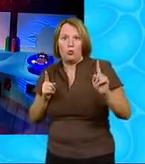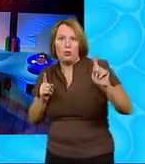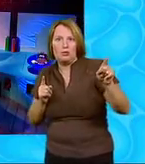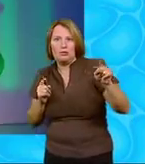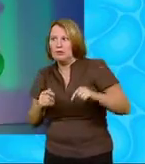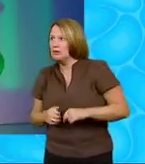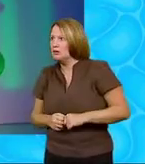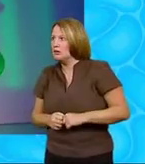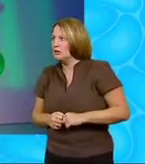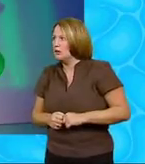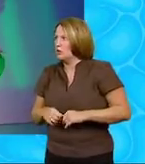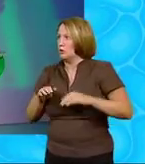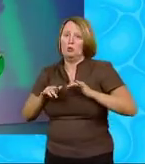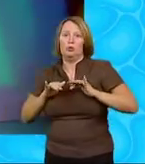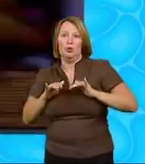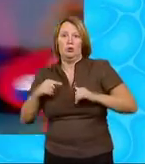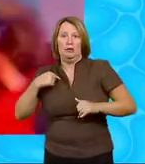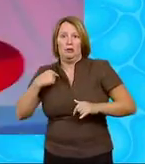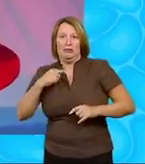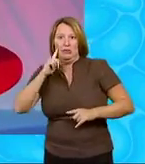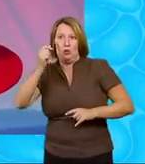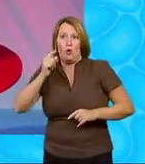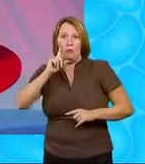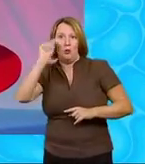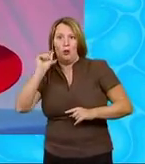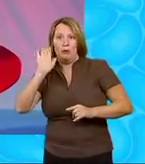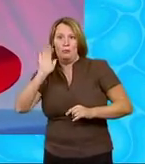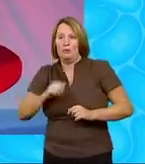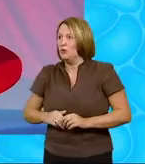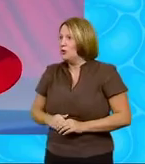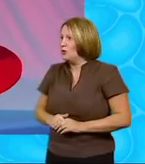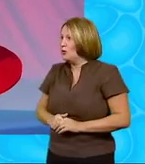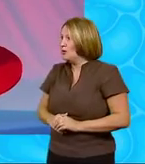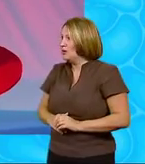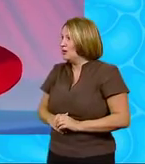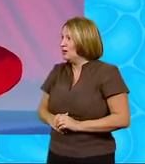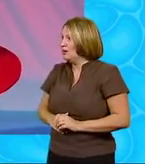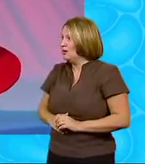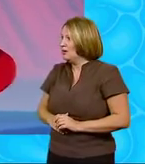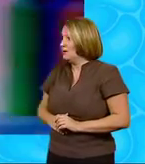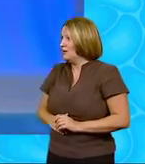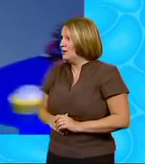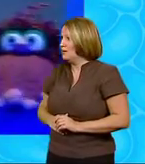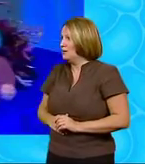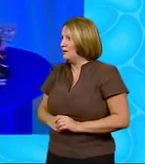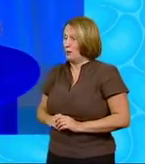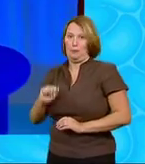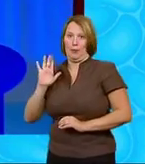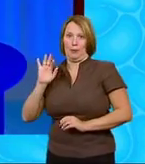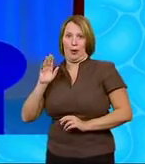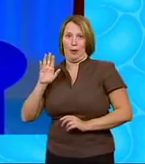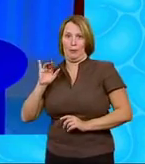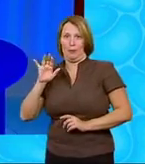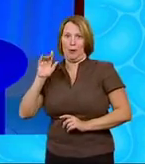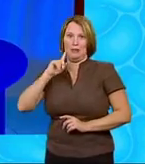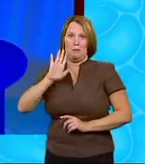yeah. See you later, alligator. Hey. Oh, me. See you soon at the moon. Woo! Bye-bye,